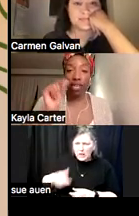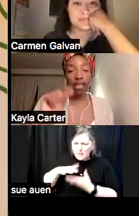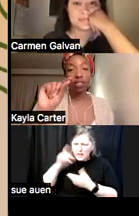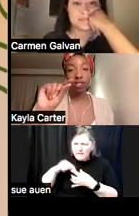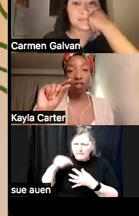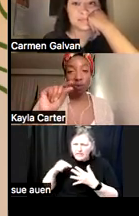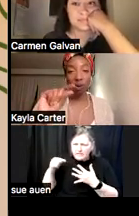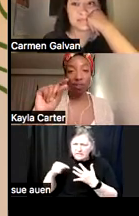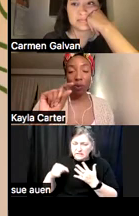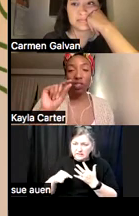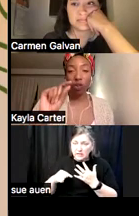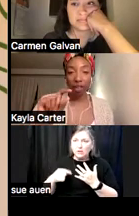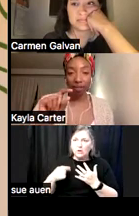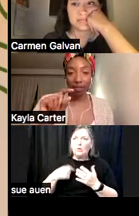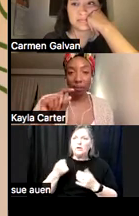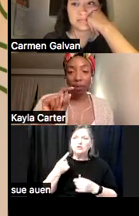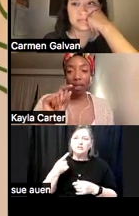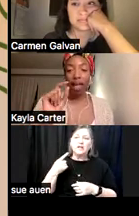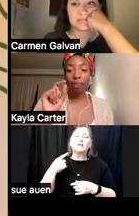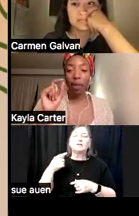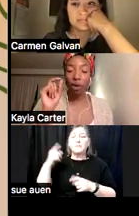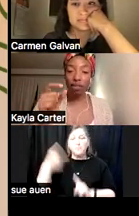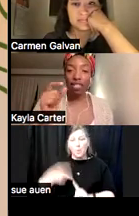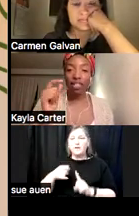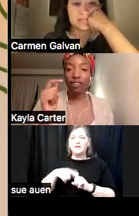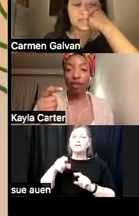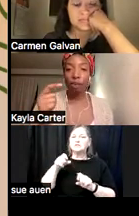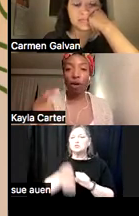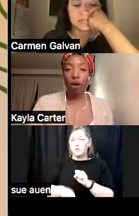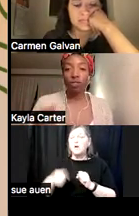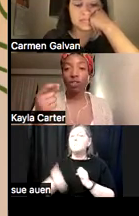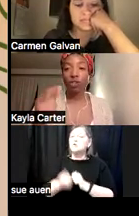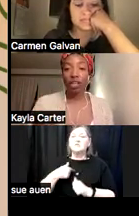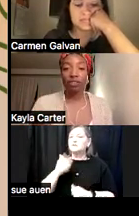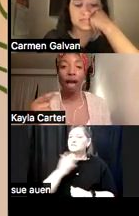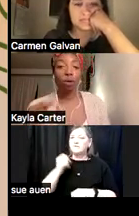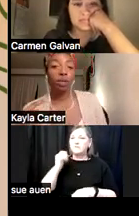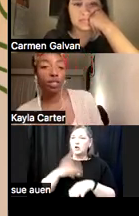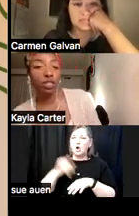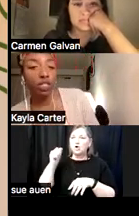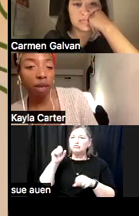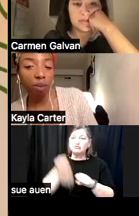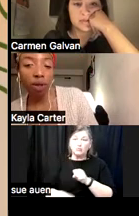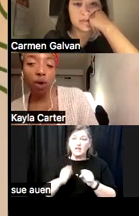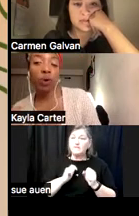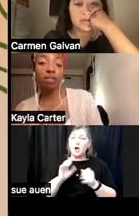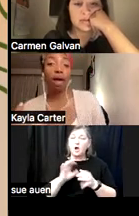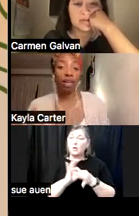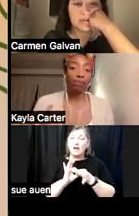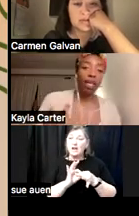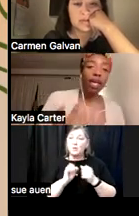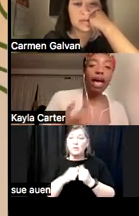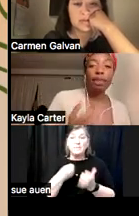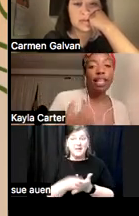also get to the root of it, which is grief. Most of us have never been called to grieve our relationship with